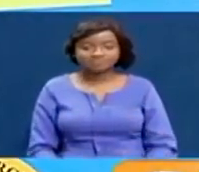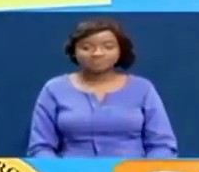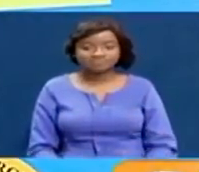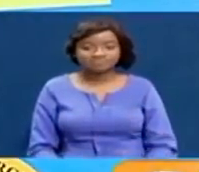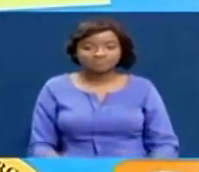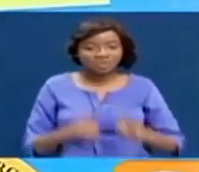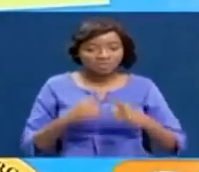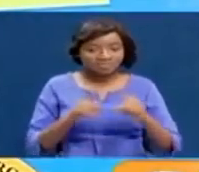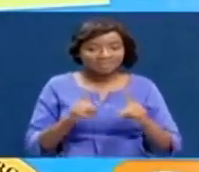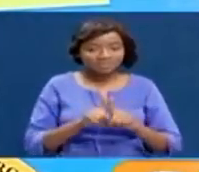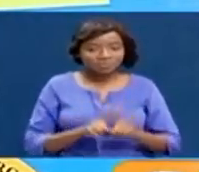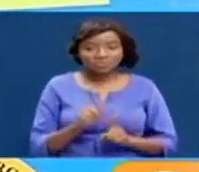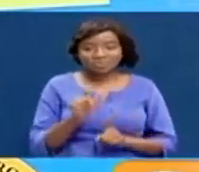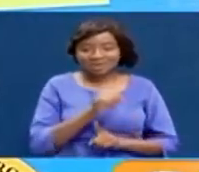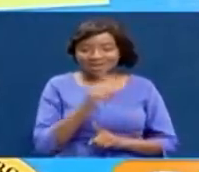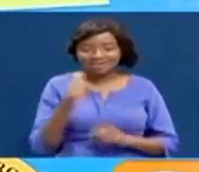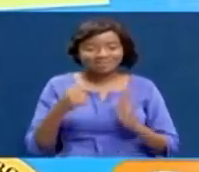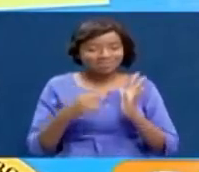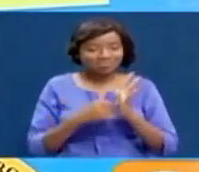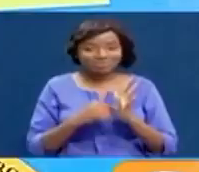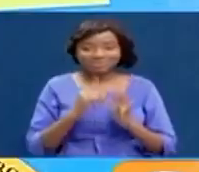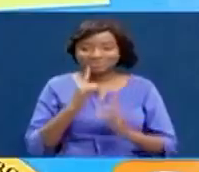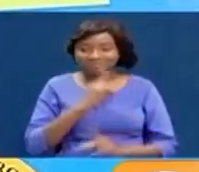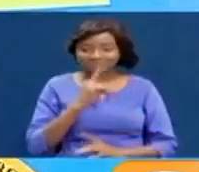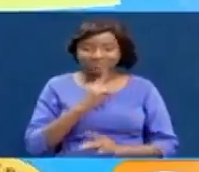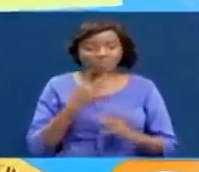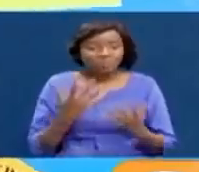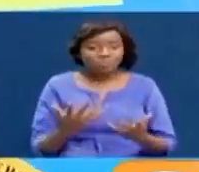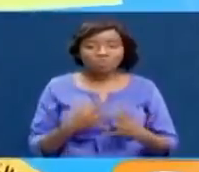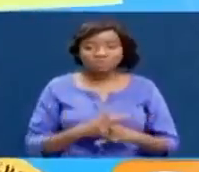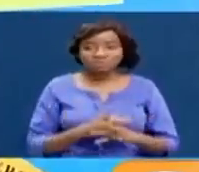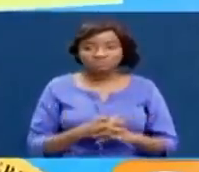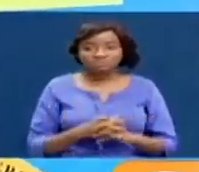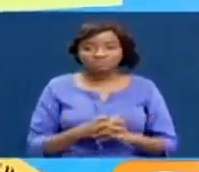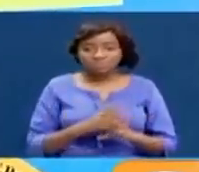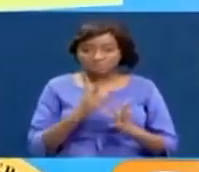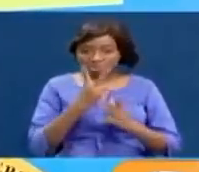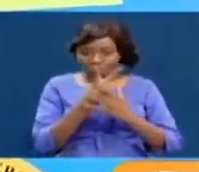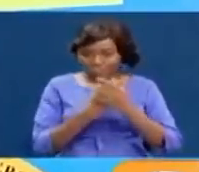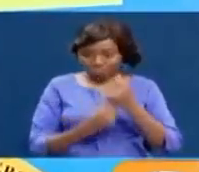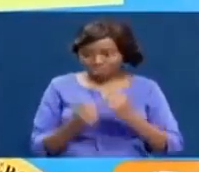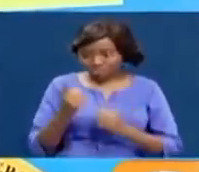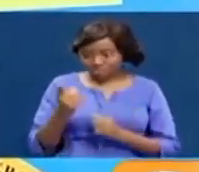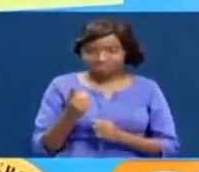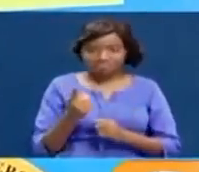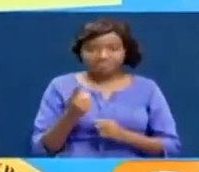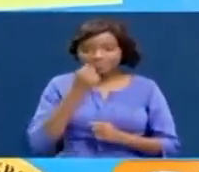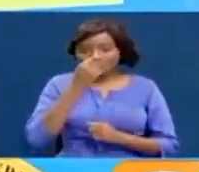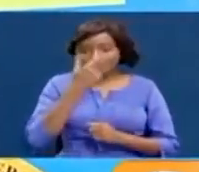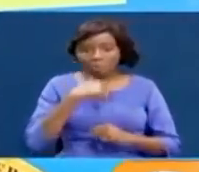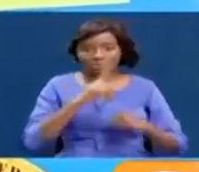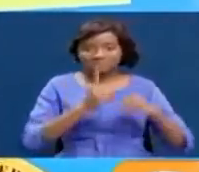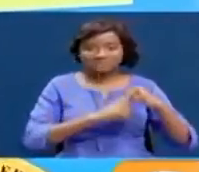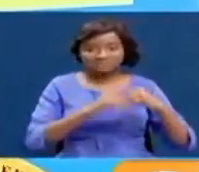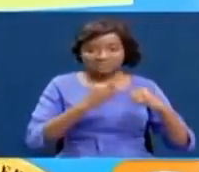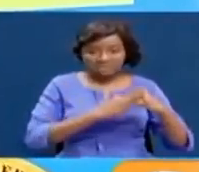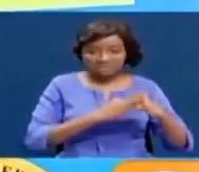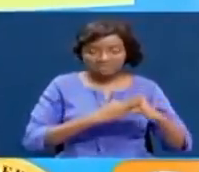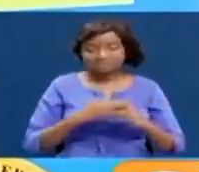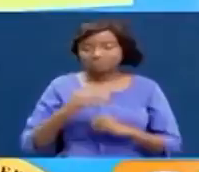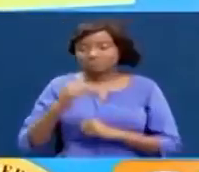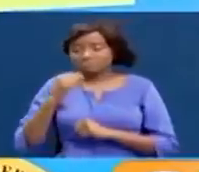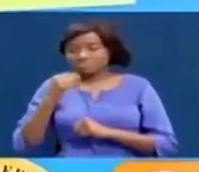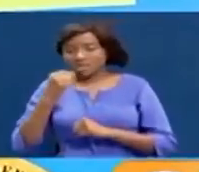But of more serious concern regarding those deceased persons is that both of them, aged 68 and 72